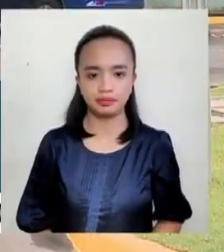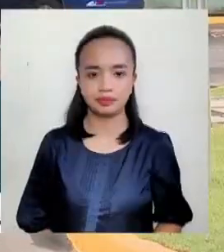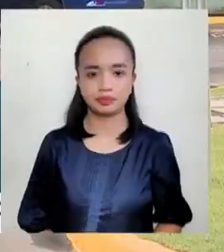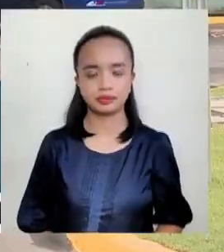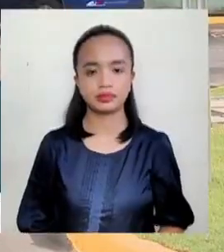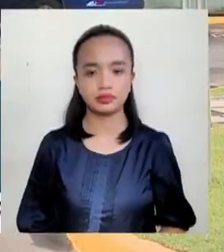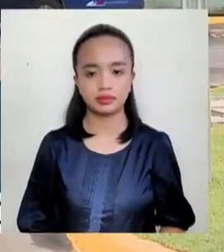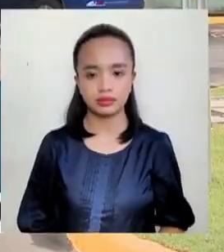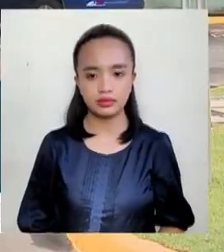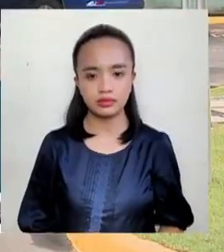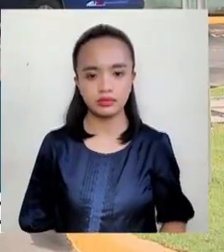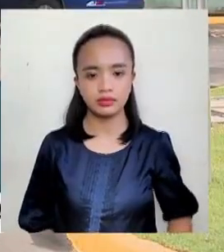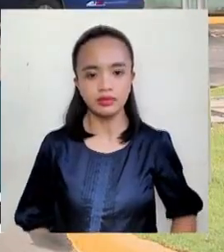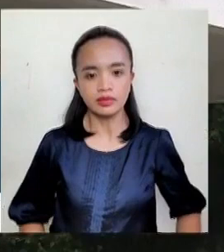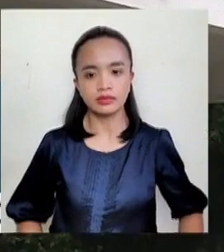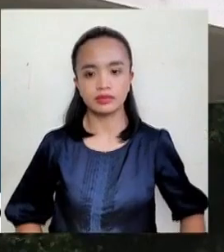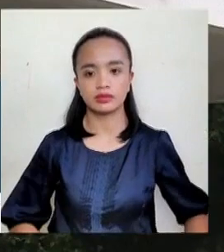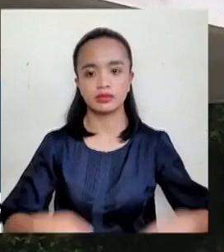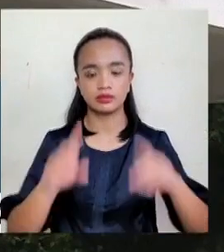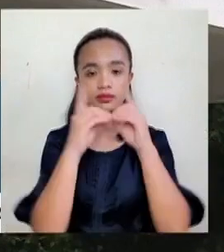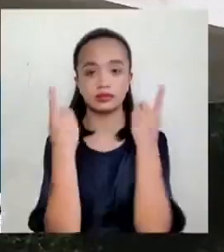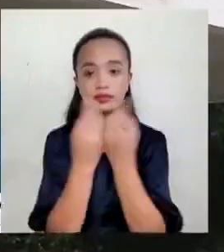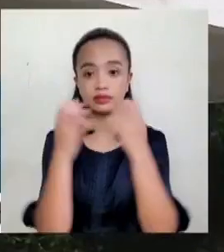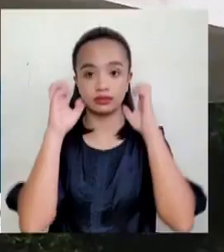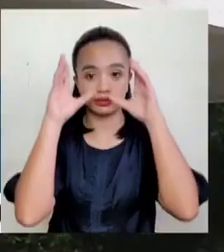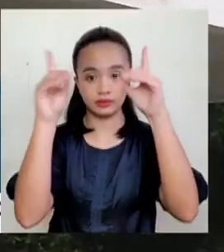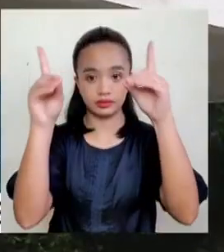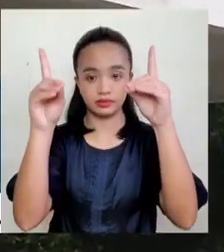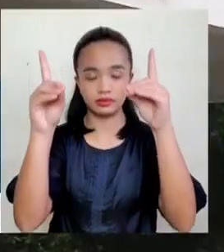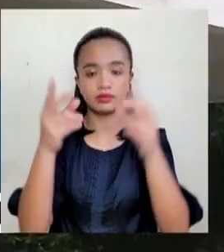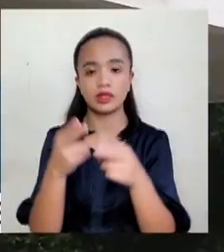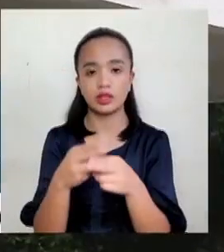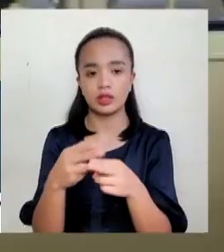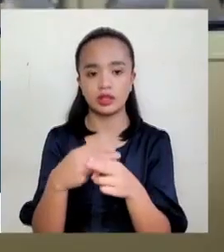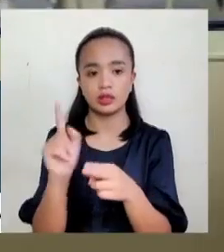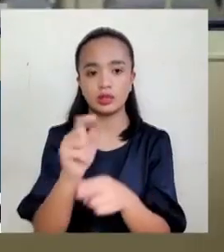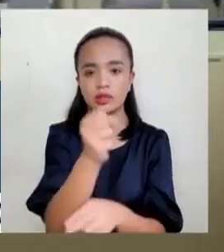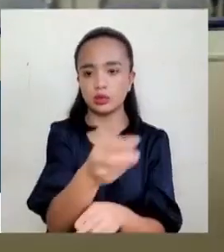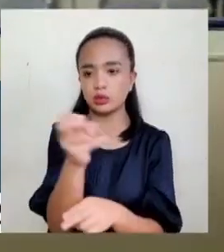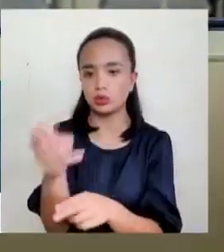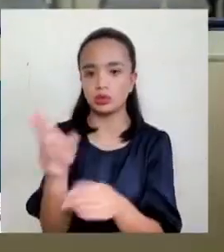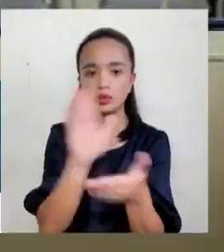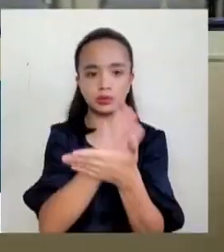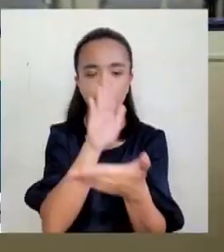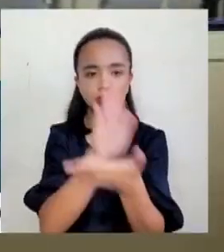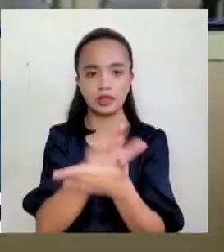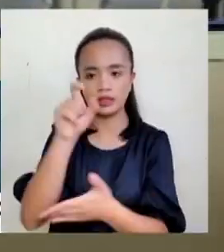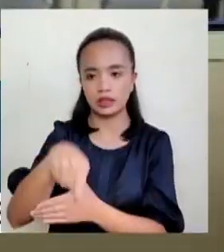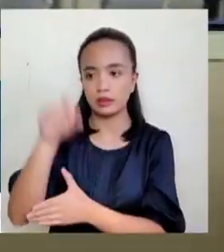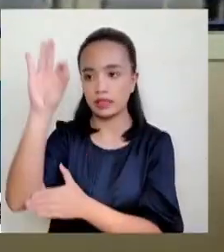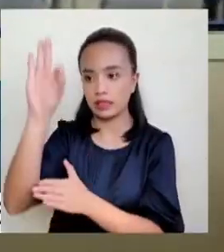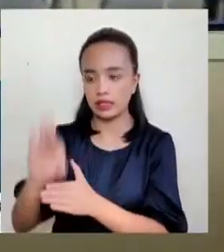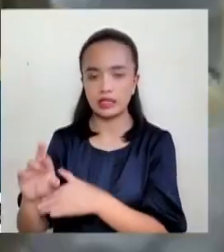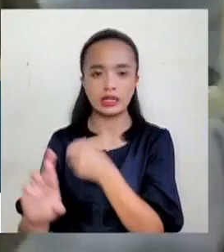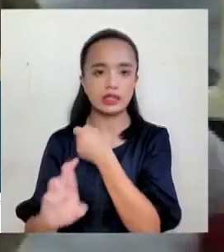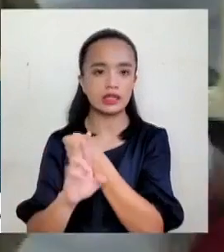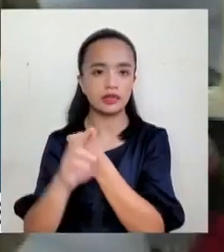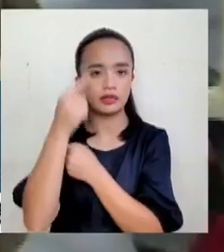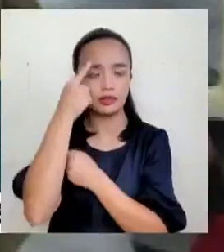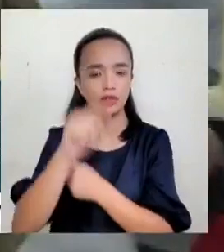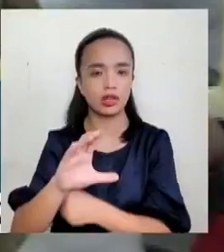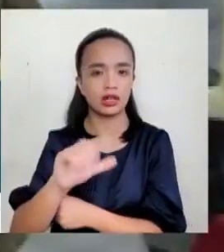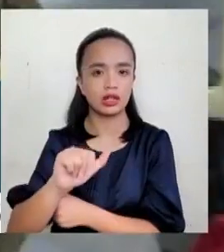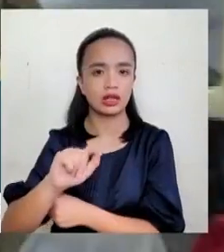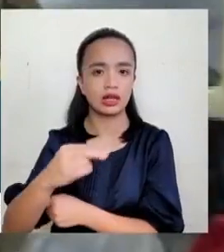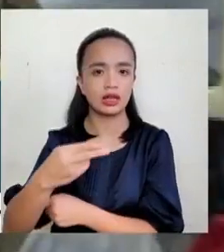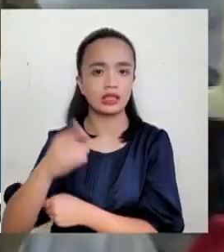The Department of Education, or DepEd, will soon order schools to designate Friday of every week as a day for students